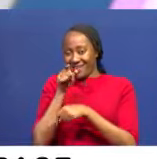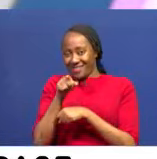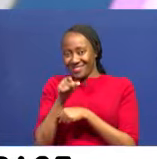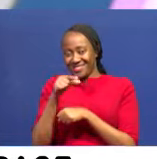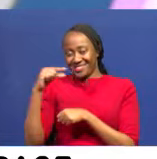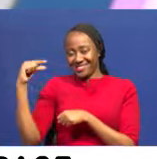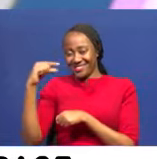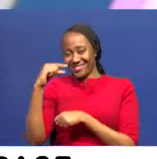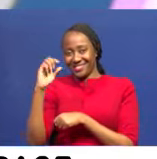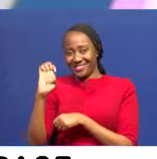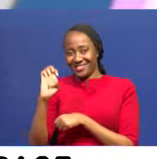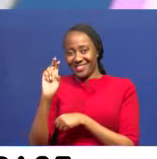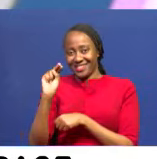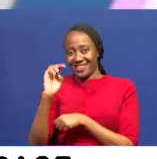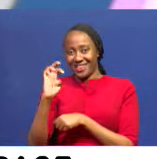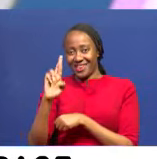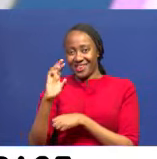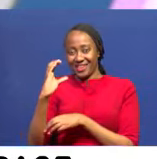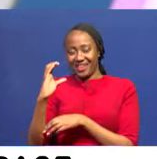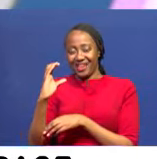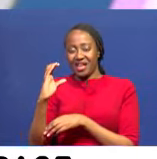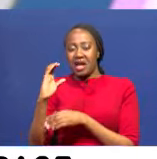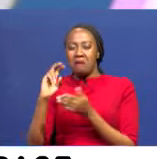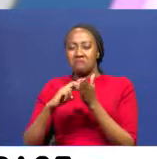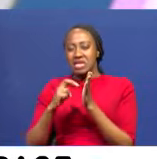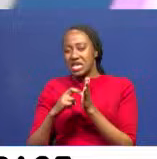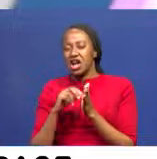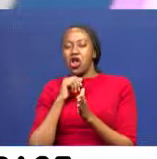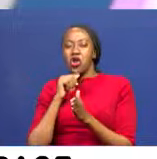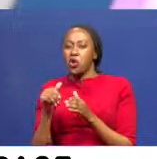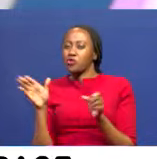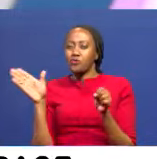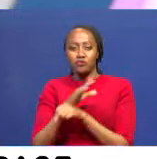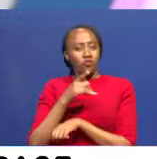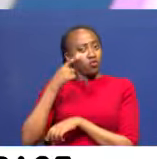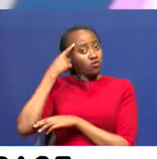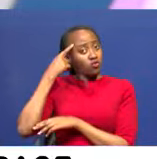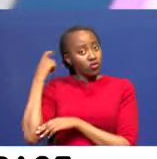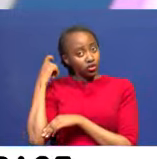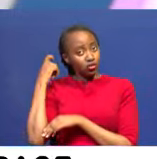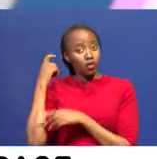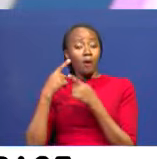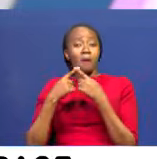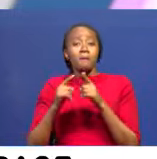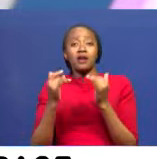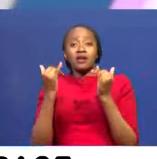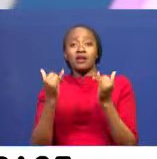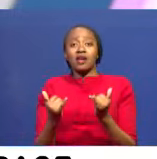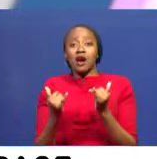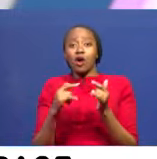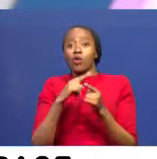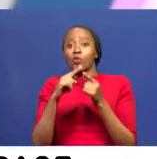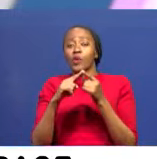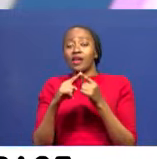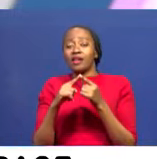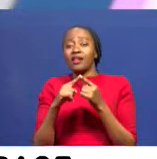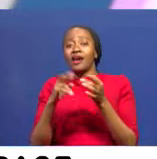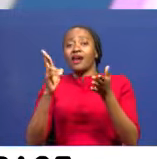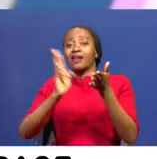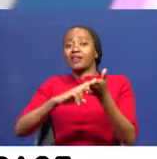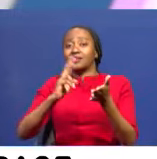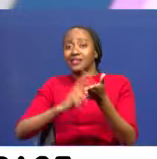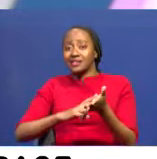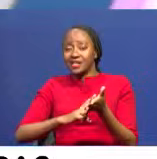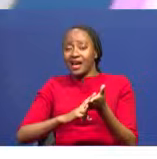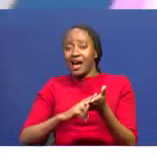the generic medicine now comes in later. But when registering, there's something that that is